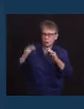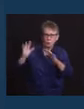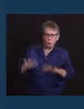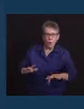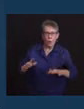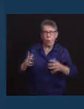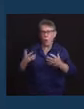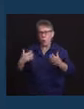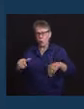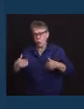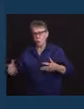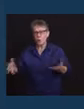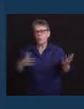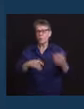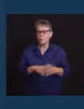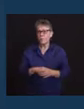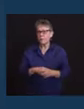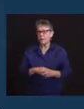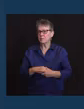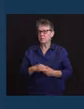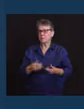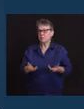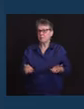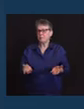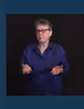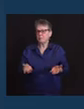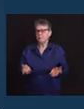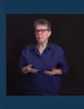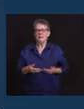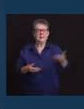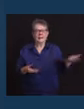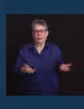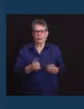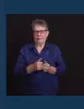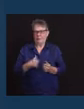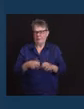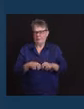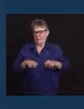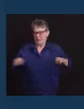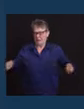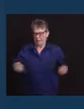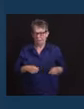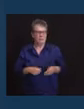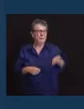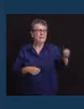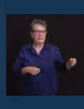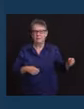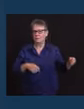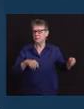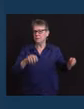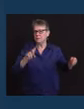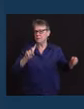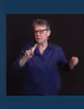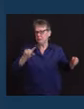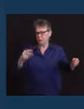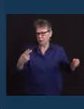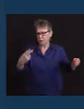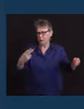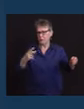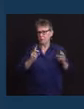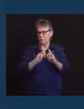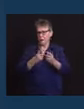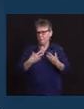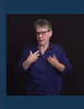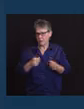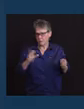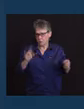right, another familiar face, the state's epidemiologist, Dr. Christina Tan. Great to have you both. Guy on my left, who needs no introduction, the Superintendent of